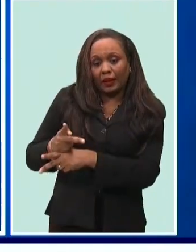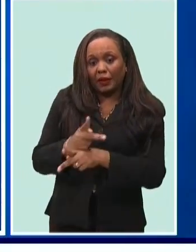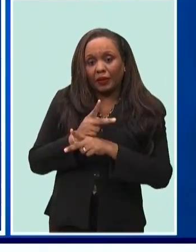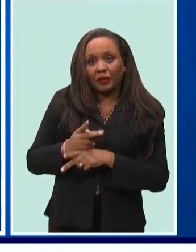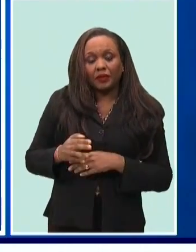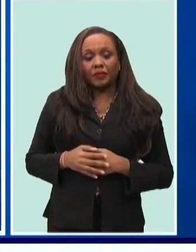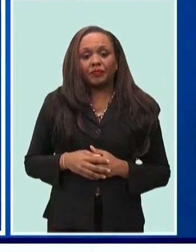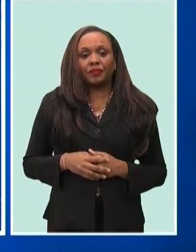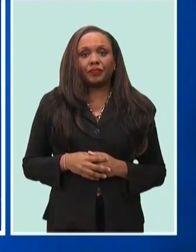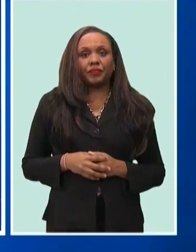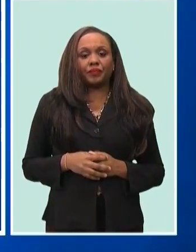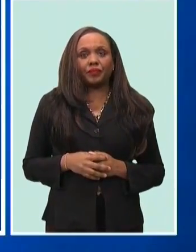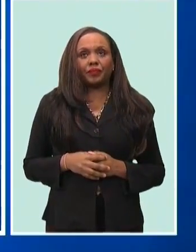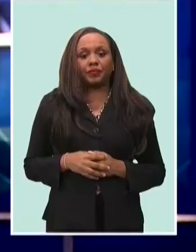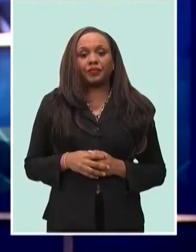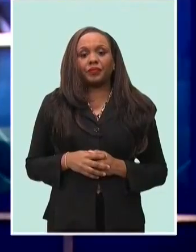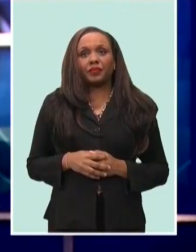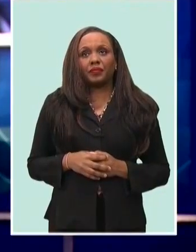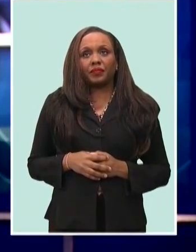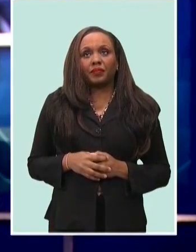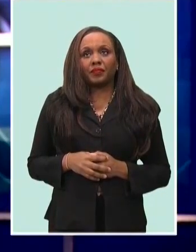them.